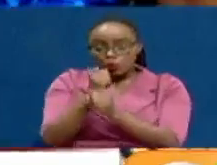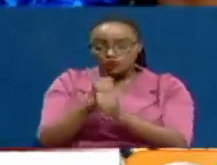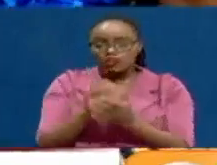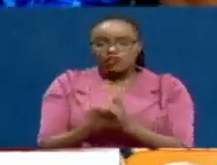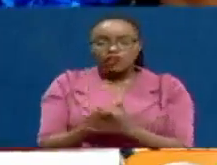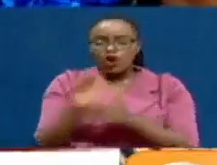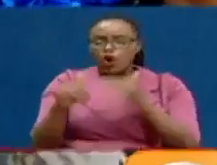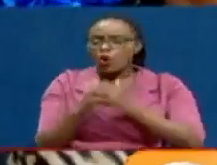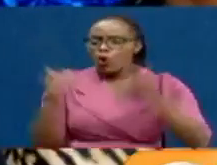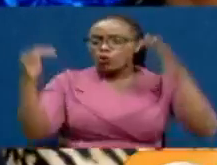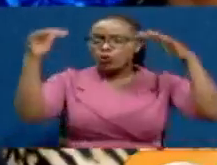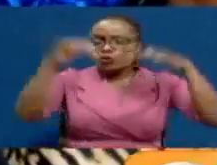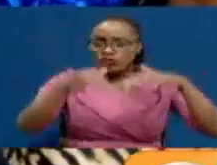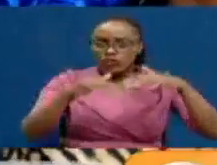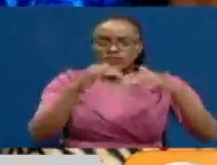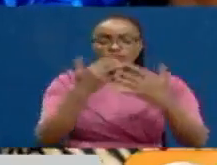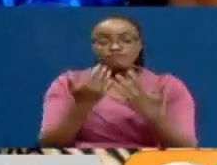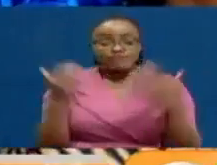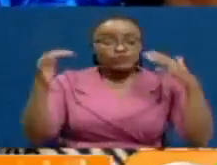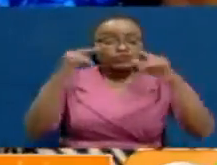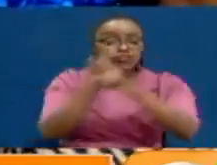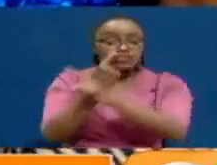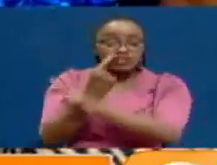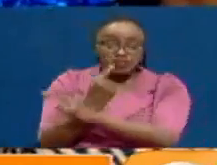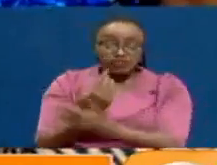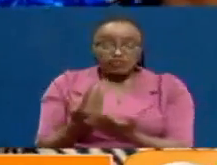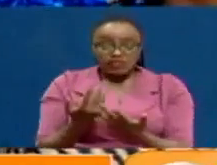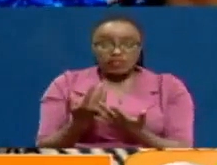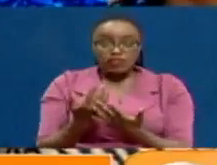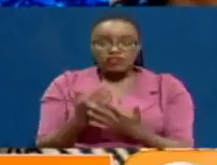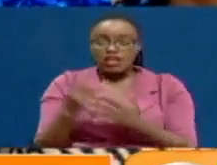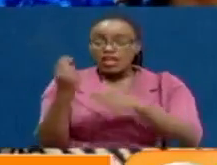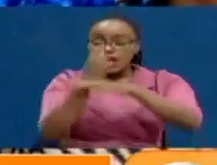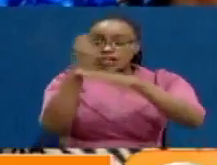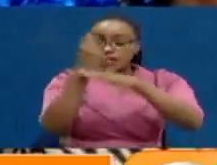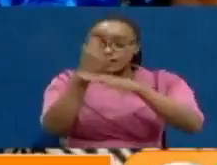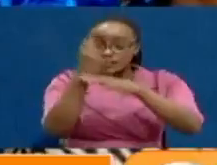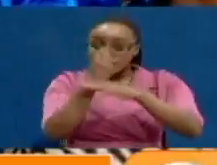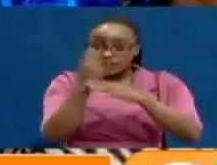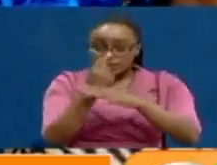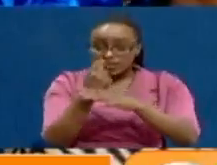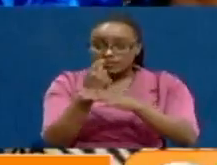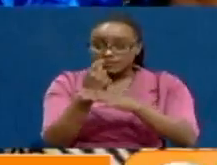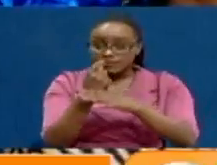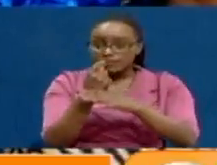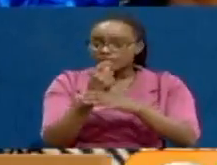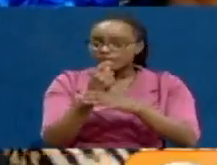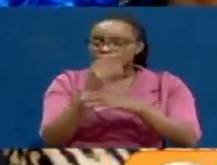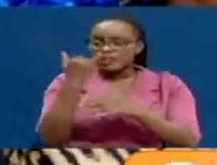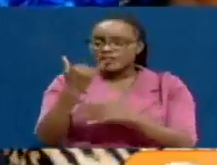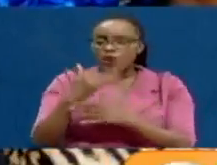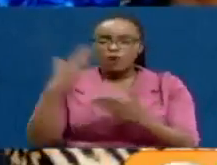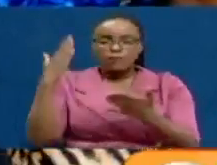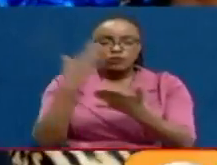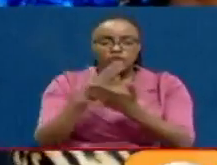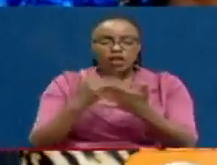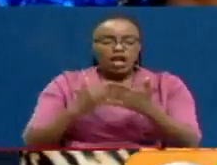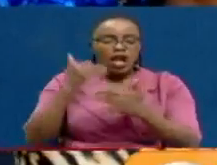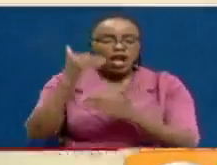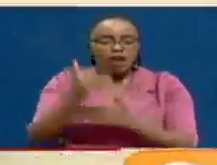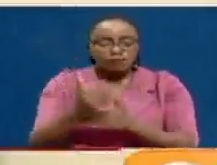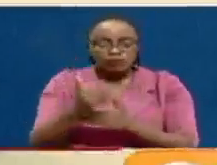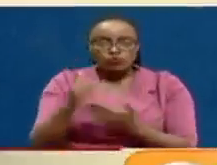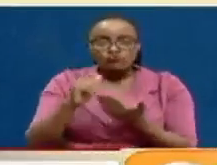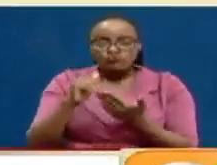All conferences, workshops, colloquia, and training programs are hereby suspended until further